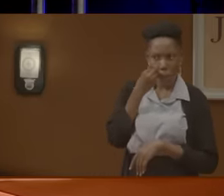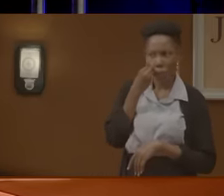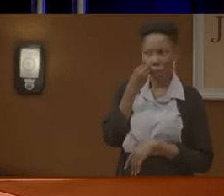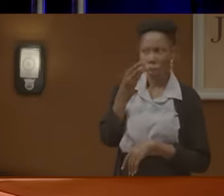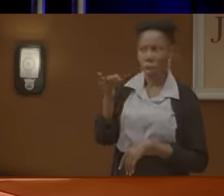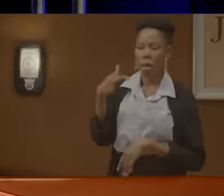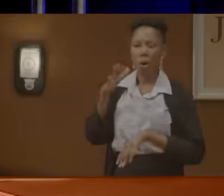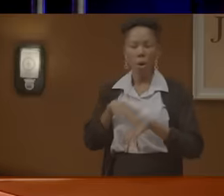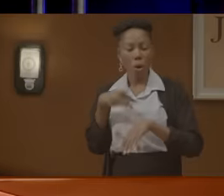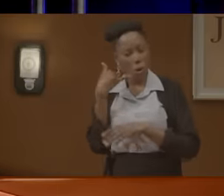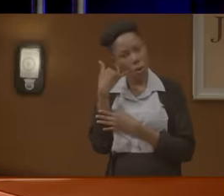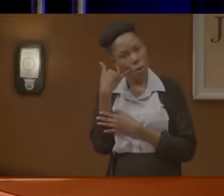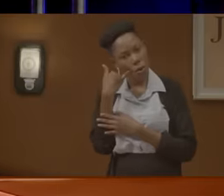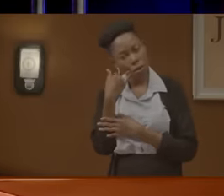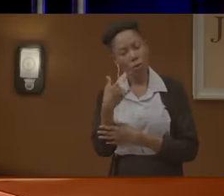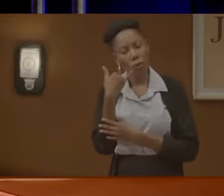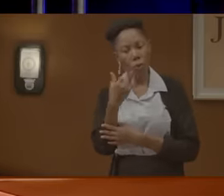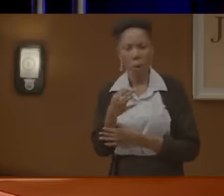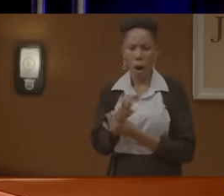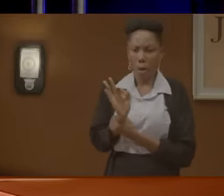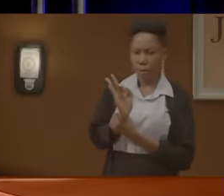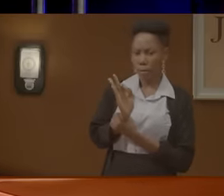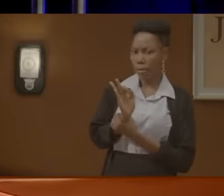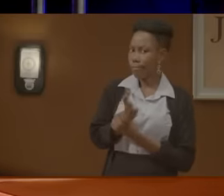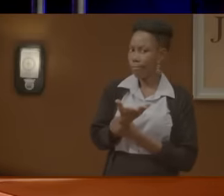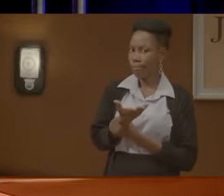I call her number no go.